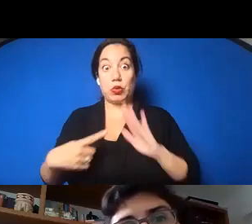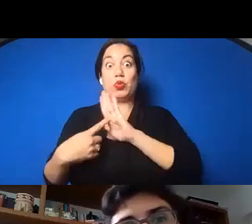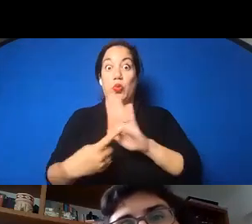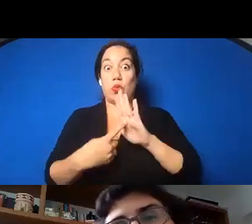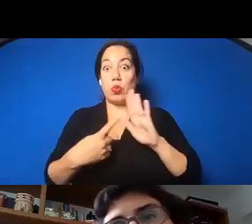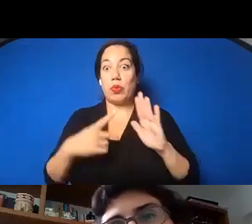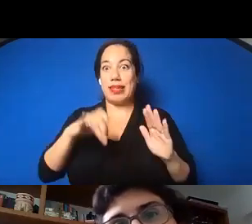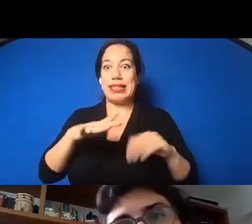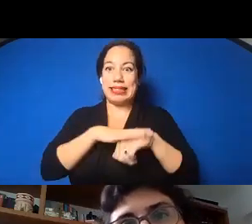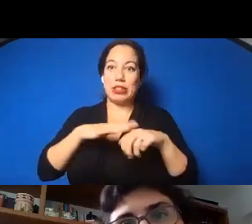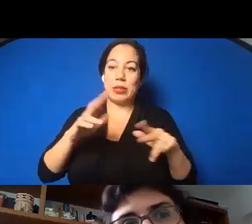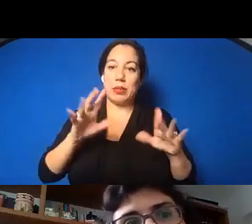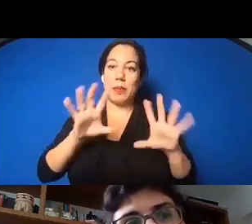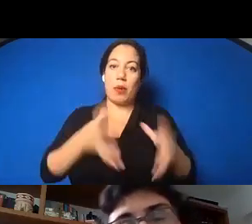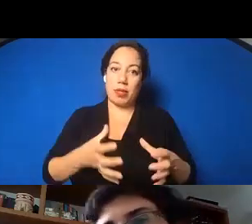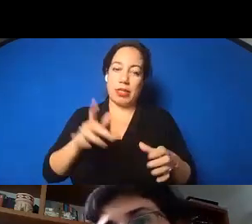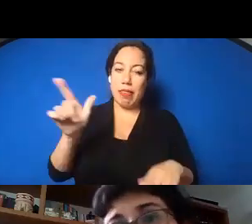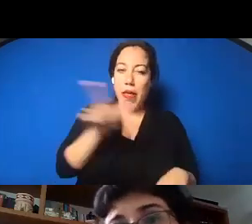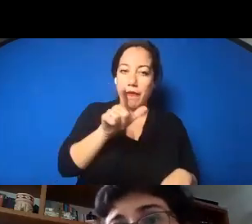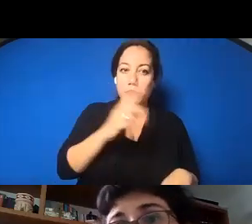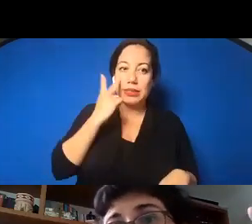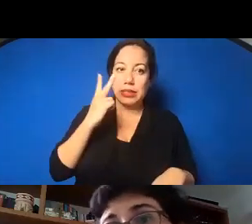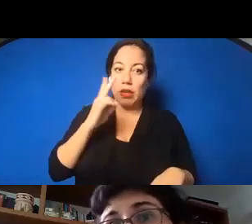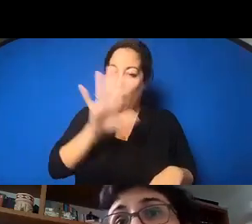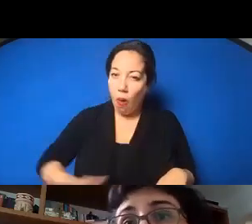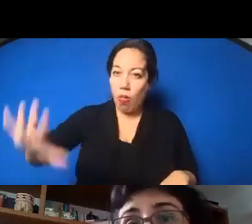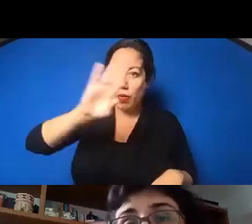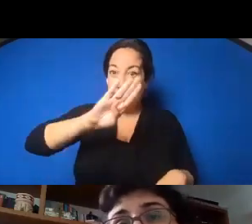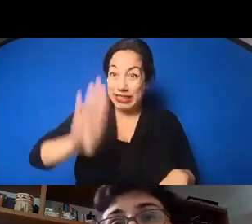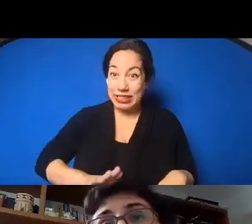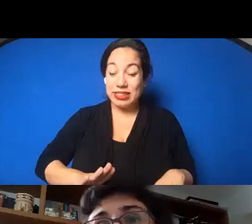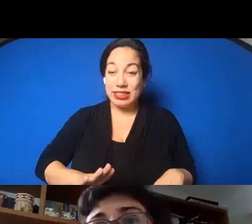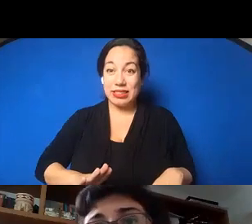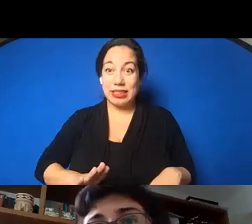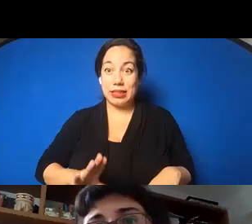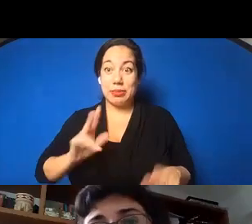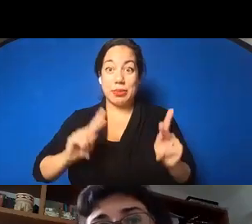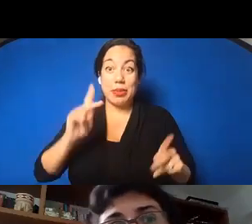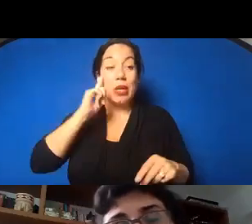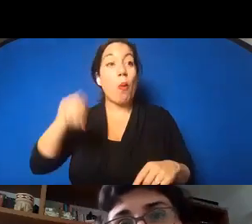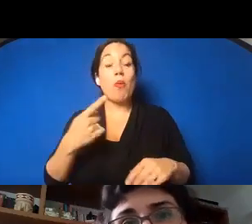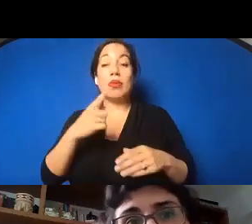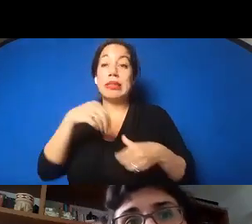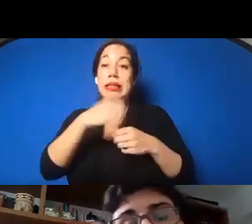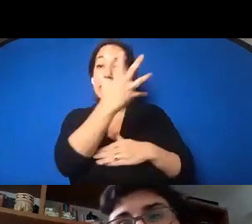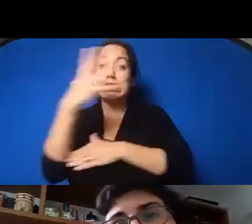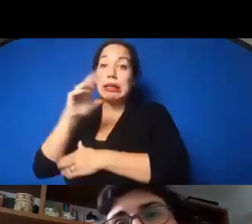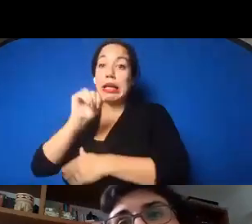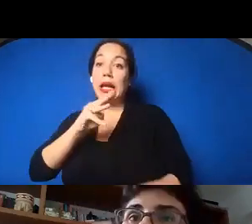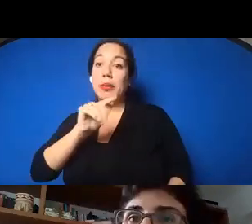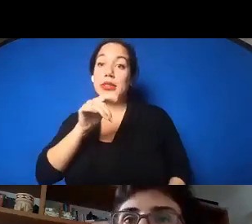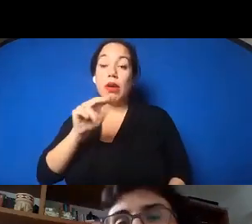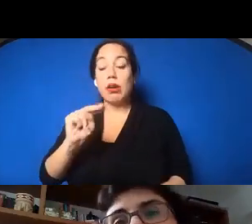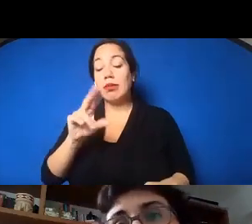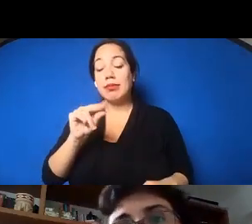indigenous population in the left side, you see they are all over Brazil, despite the fact people think it's only in Amazon when we say indigenous people. So we